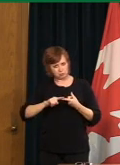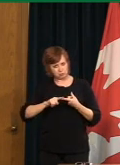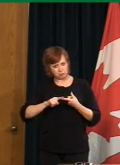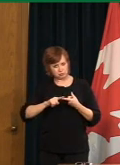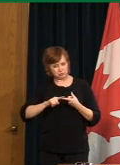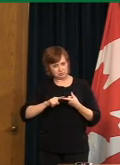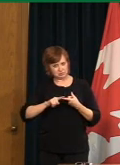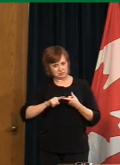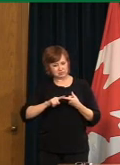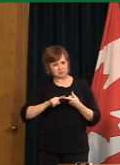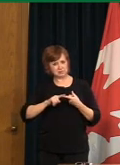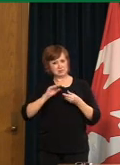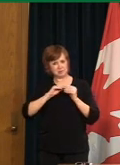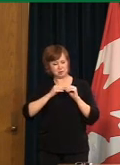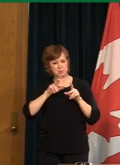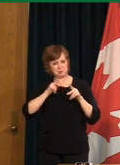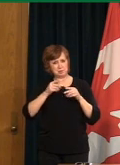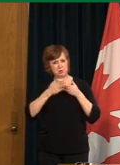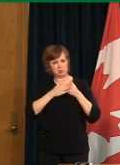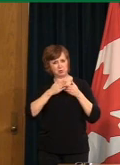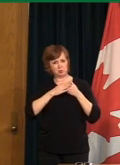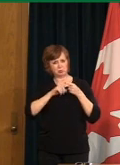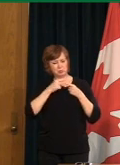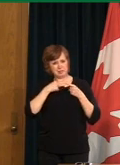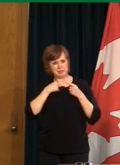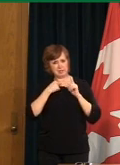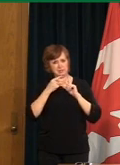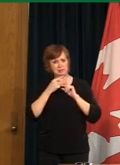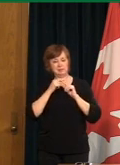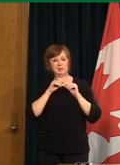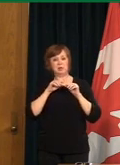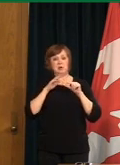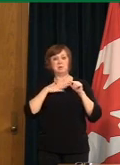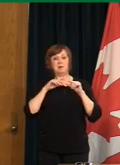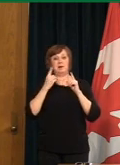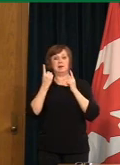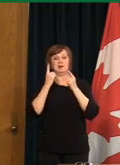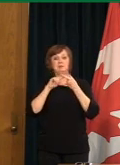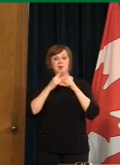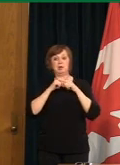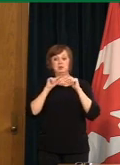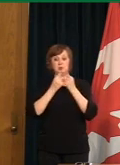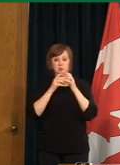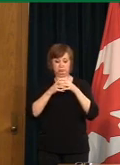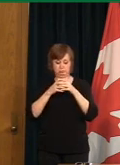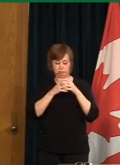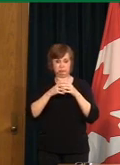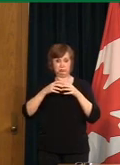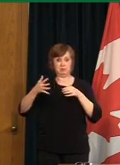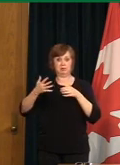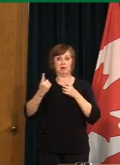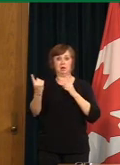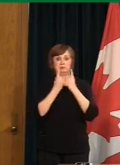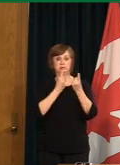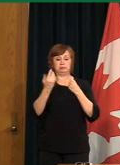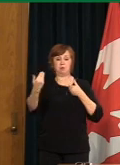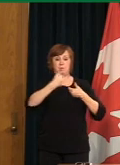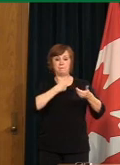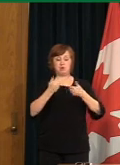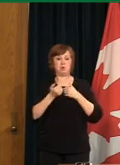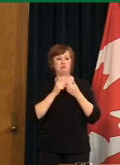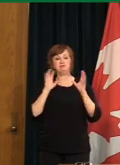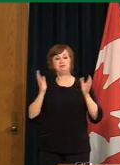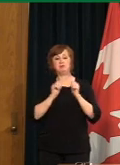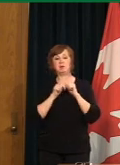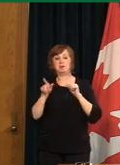to be essential. And my last comment, of course, is that obviously we have seen the tremendous pressure that comes on acute care, ICU